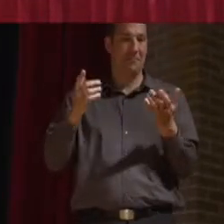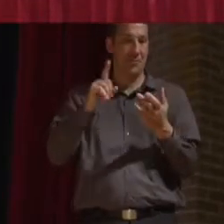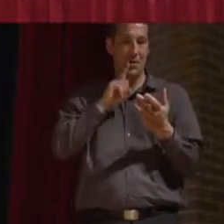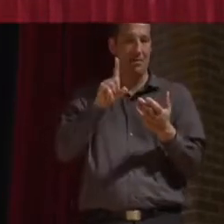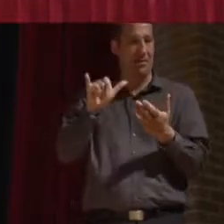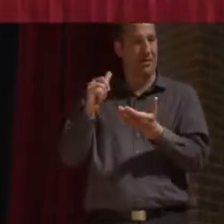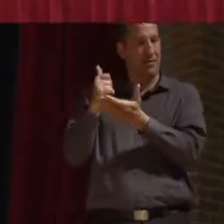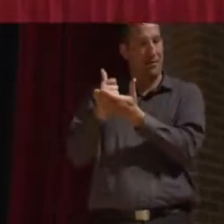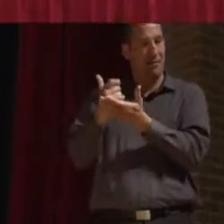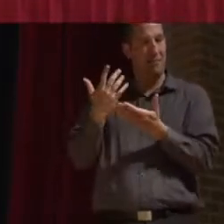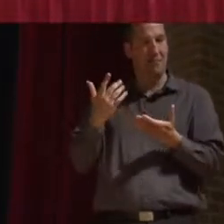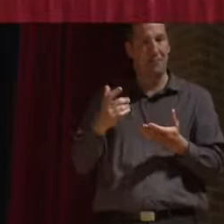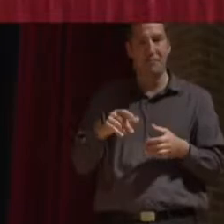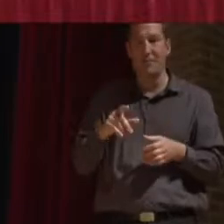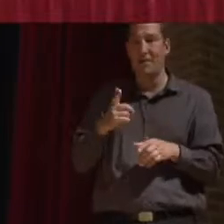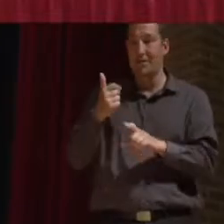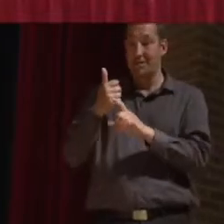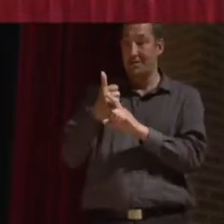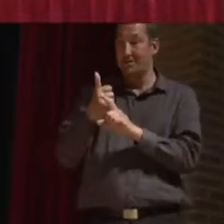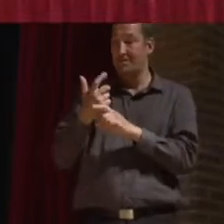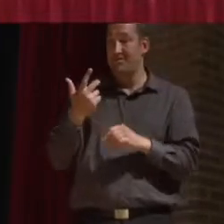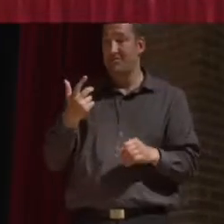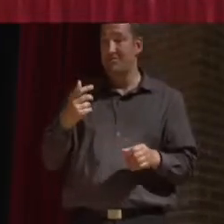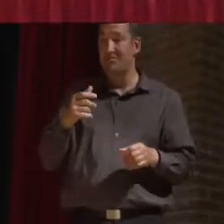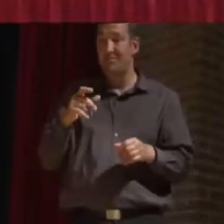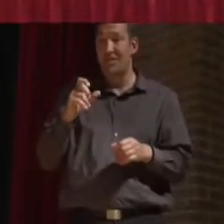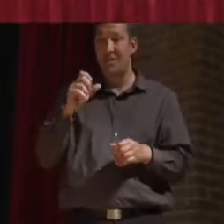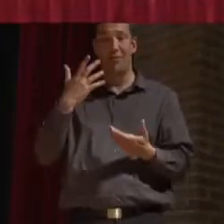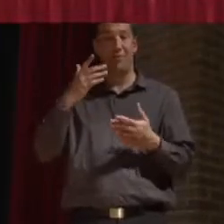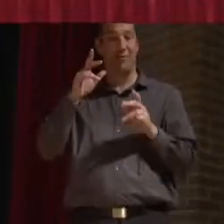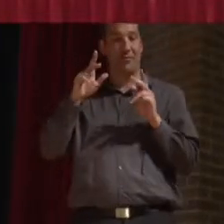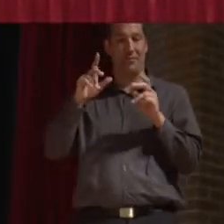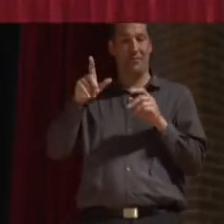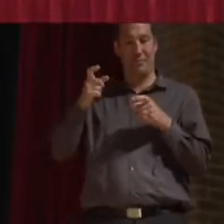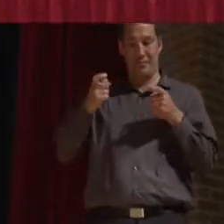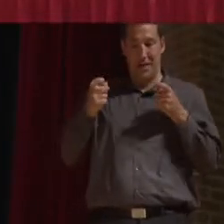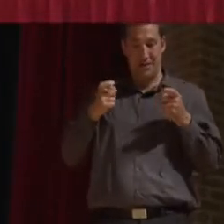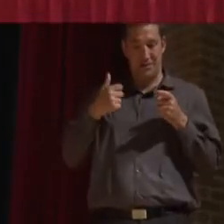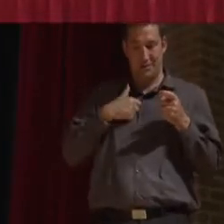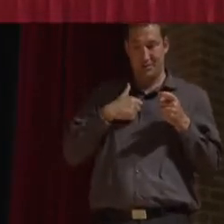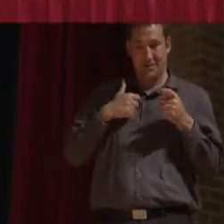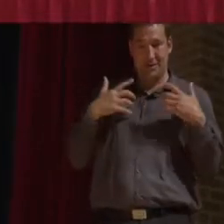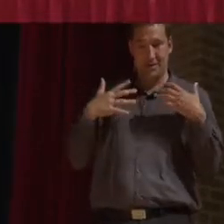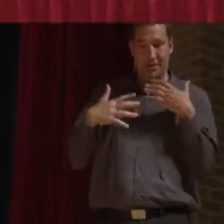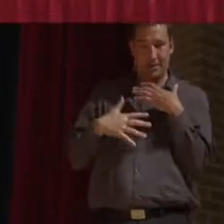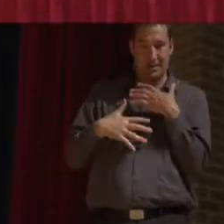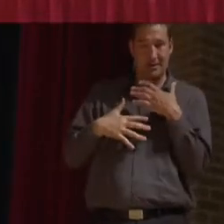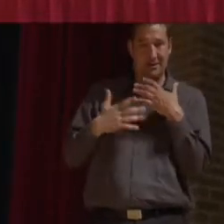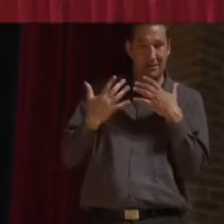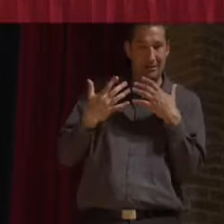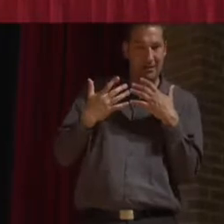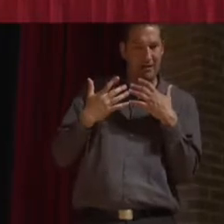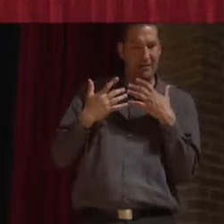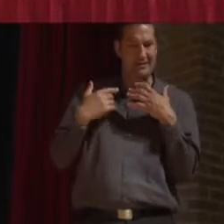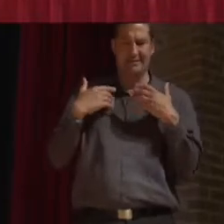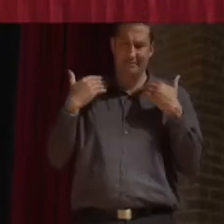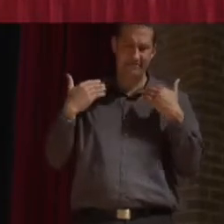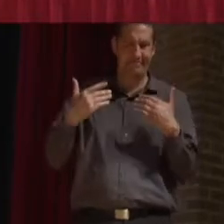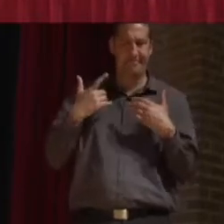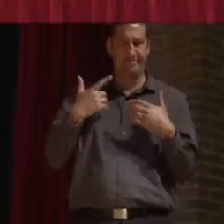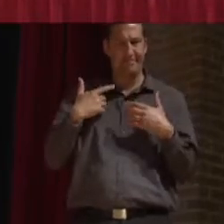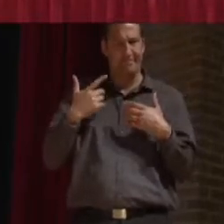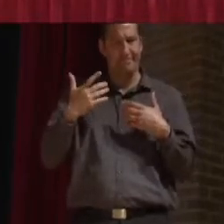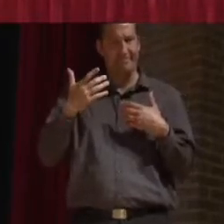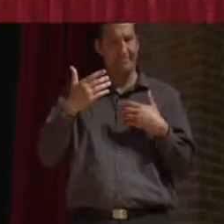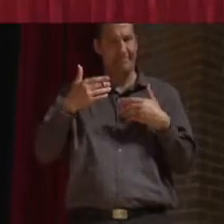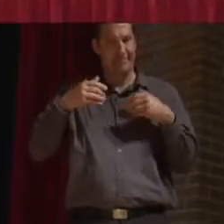helping a fearful, a fear of the unknown manager have a little confidence that, okay, this person, like in our, you